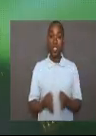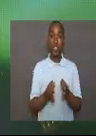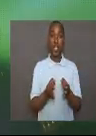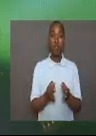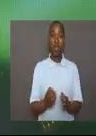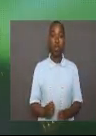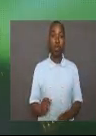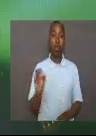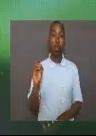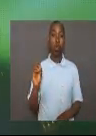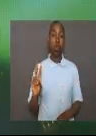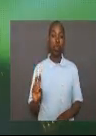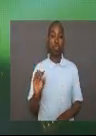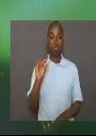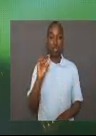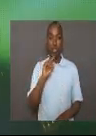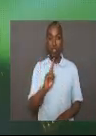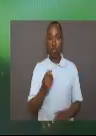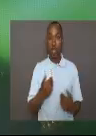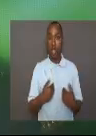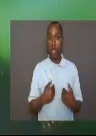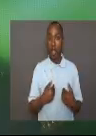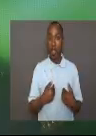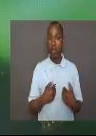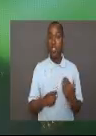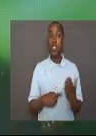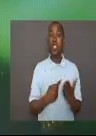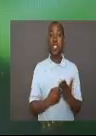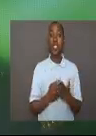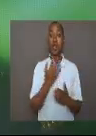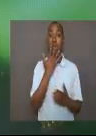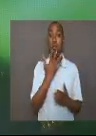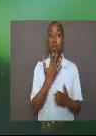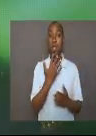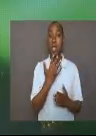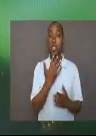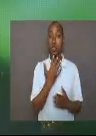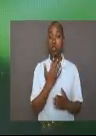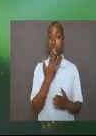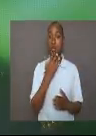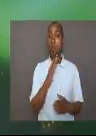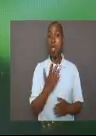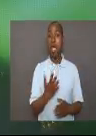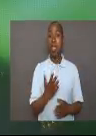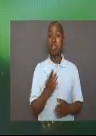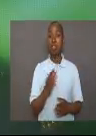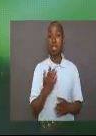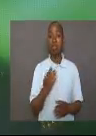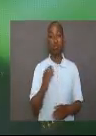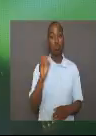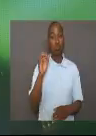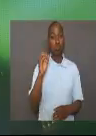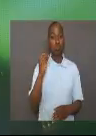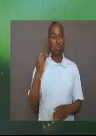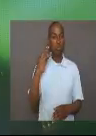oxygen, so it is deep purple or red in color. The only